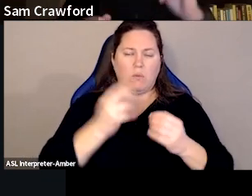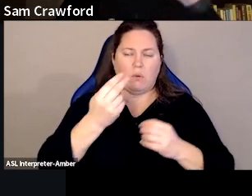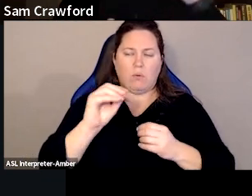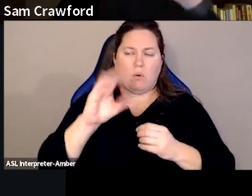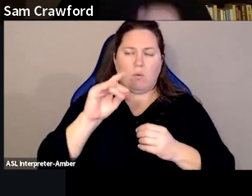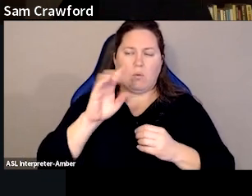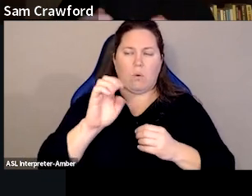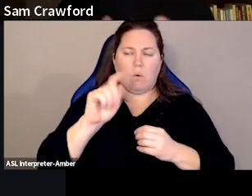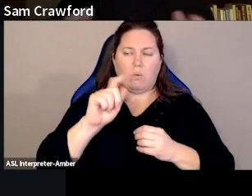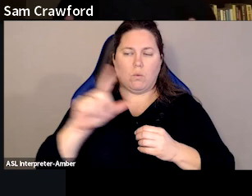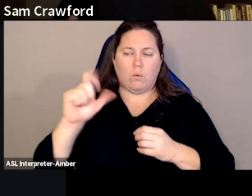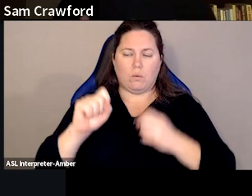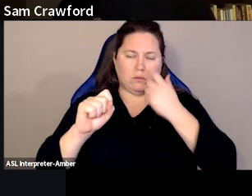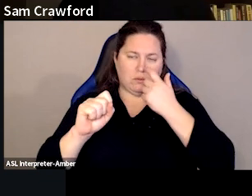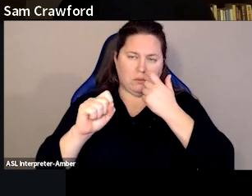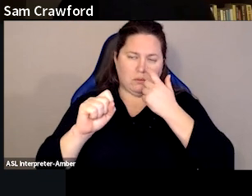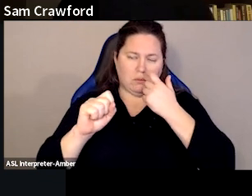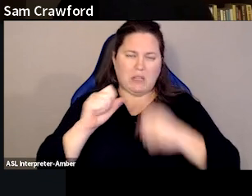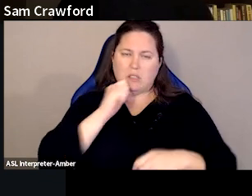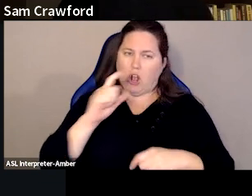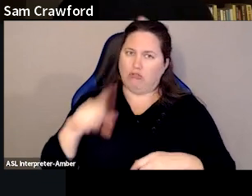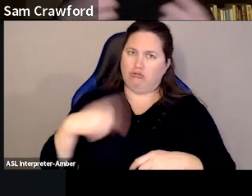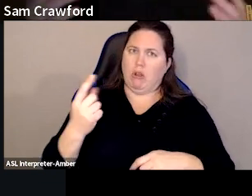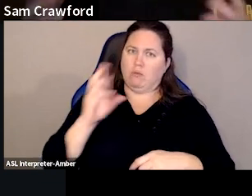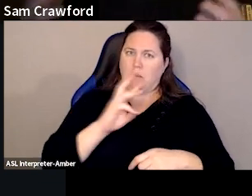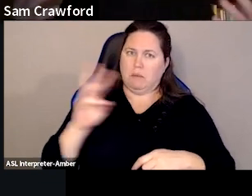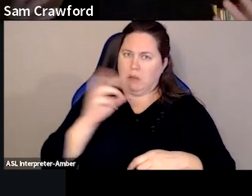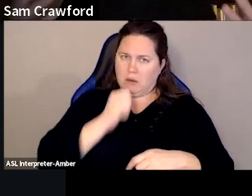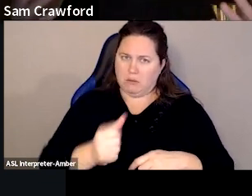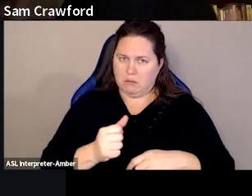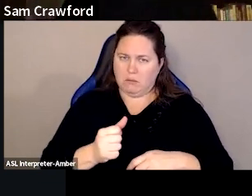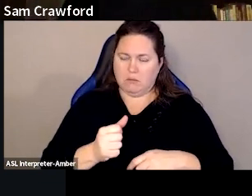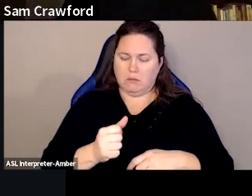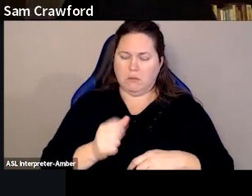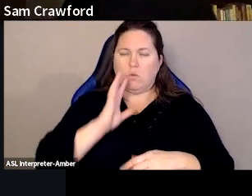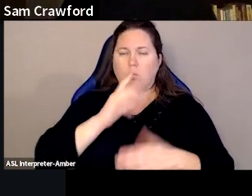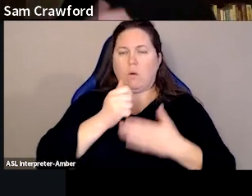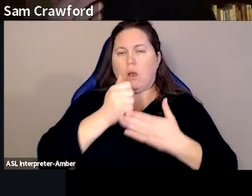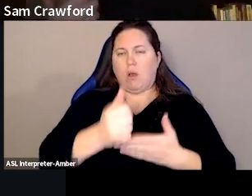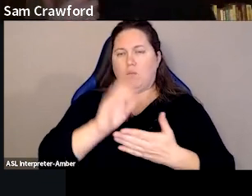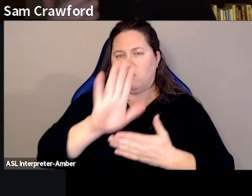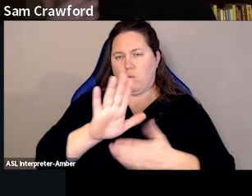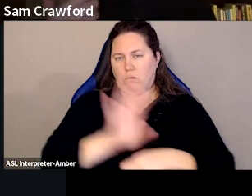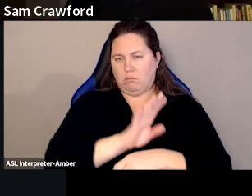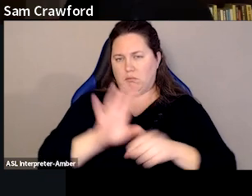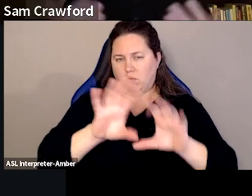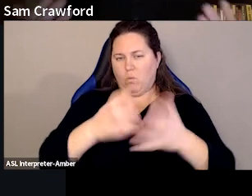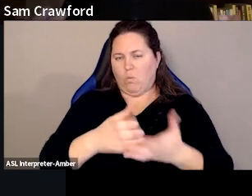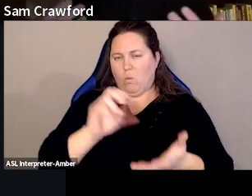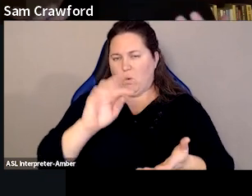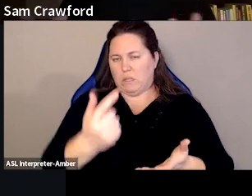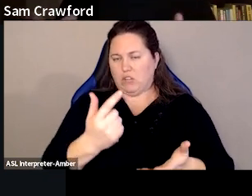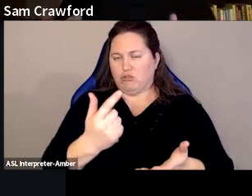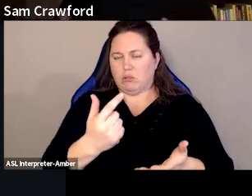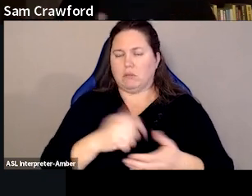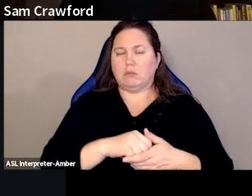It's not it's not just your websites. So it's going to help your organizations as a whole. And these softwares have